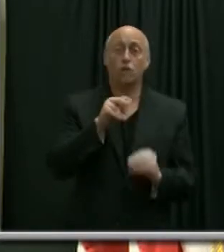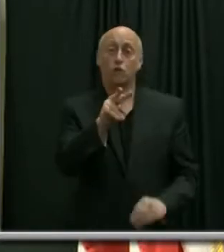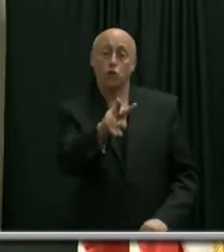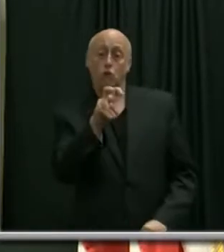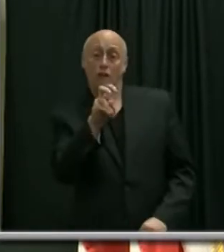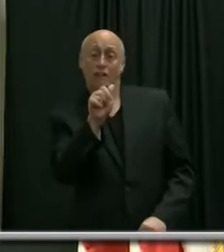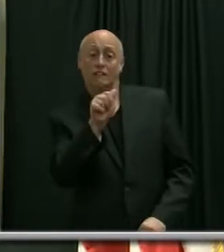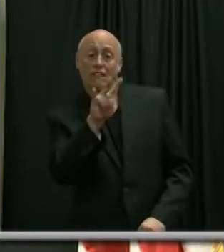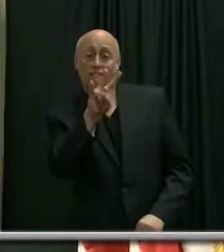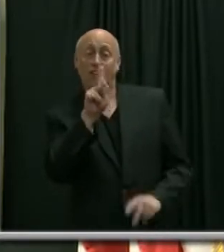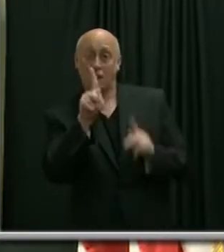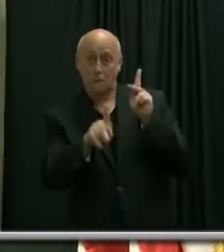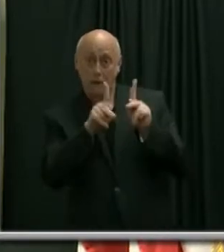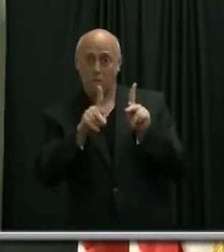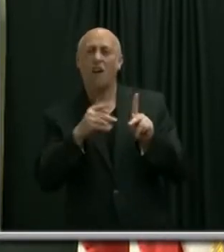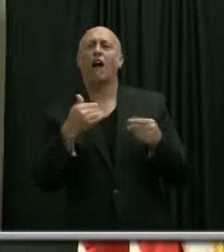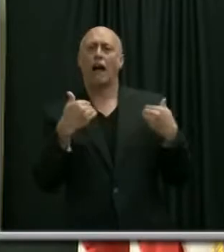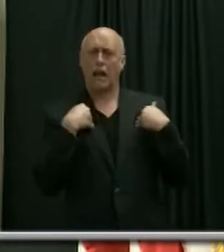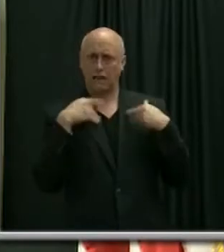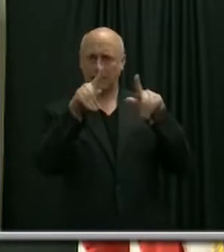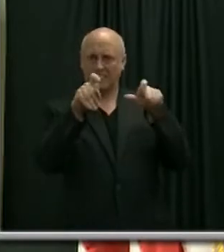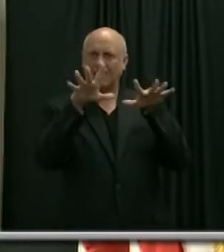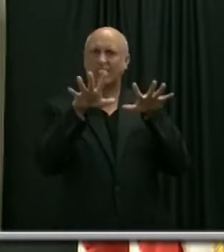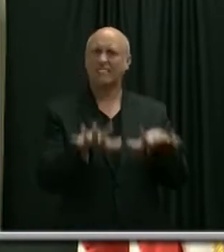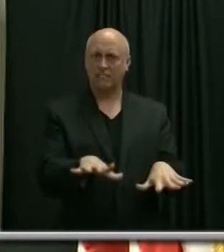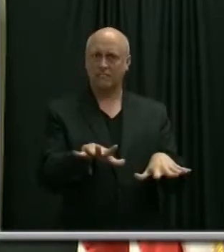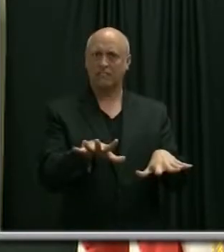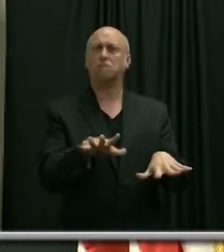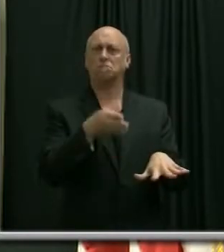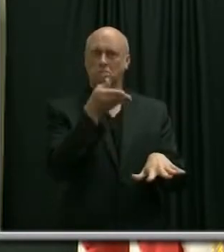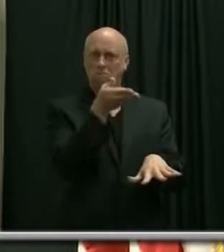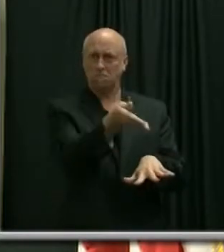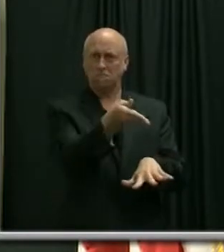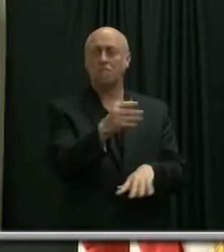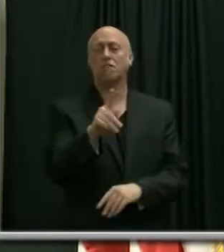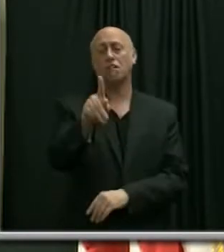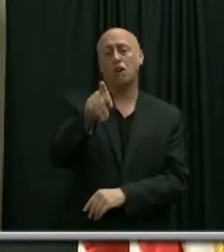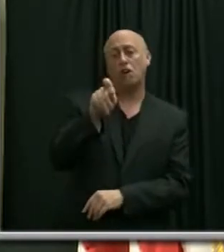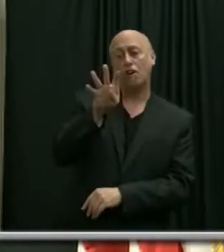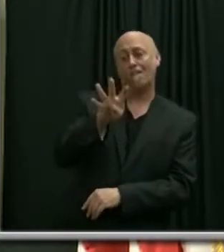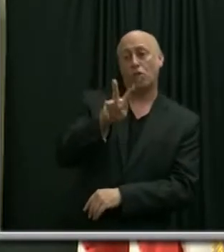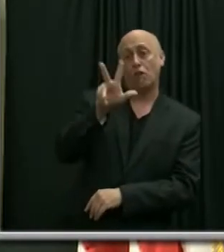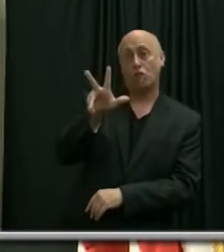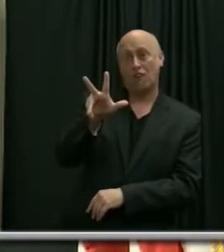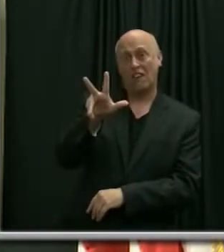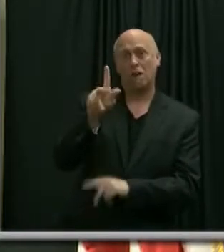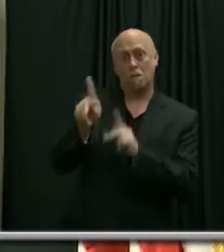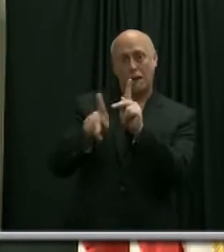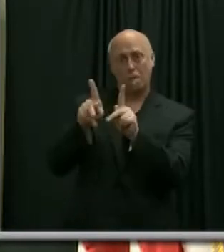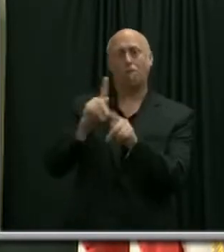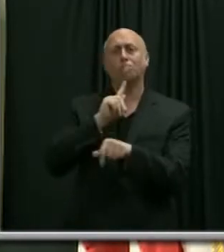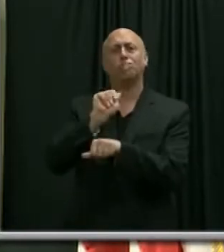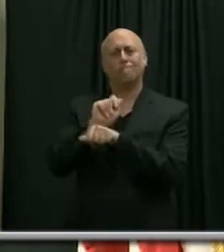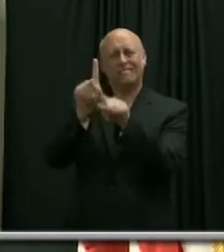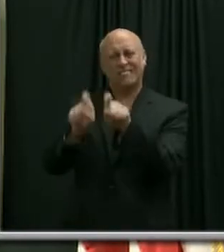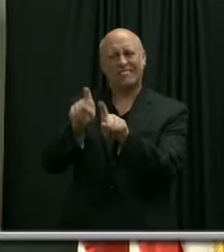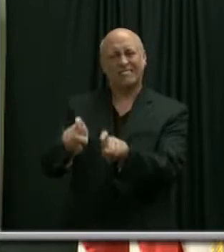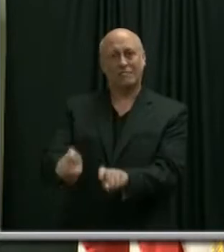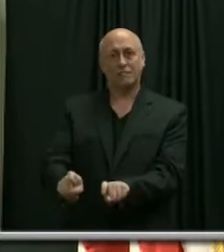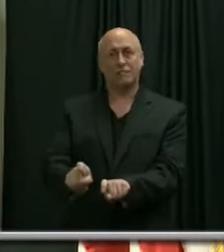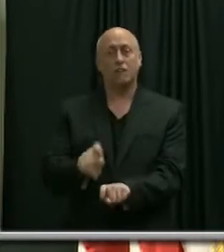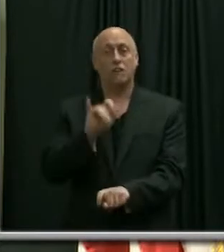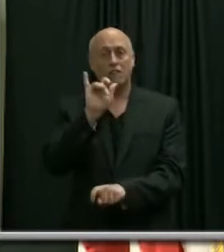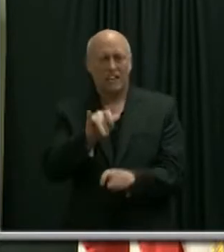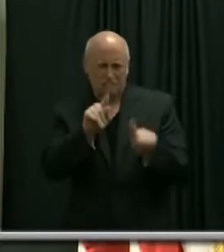217 persons were screened at the assessment centers, and 143 persons were tested. The screening